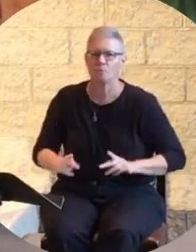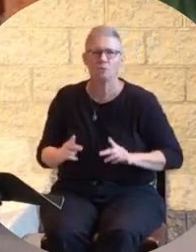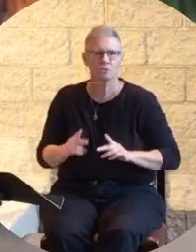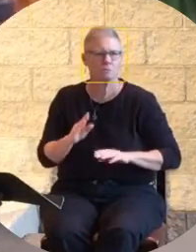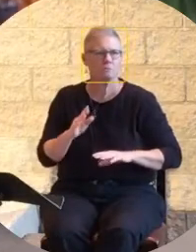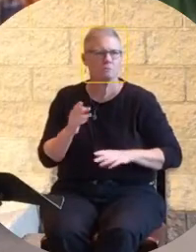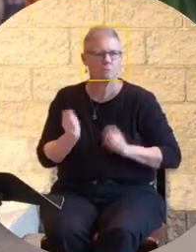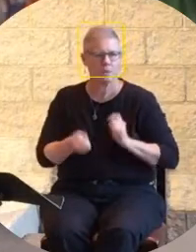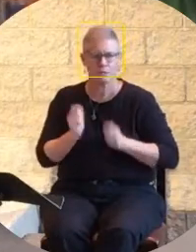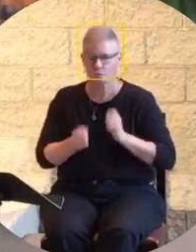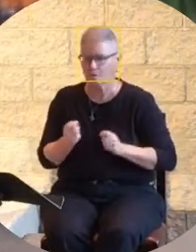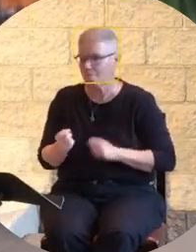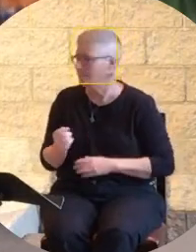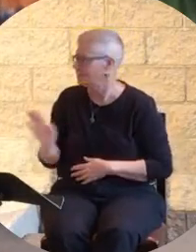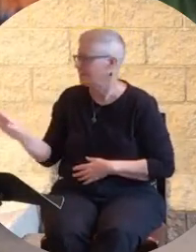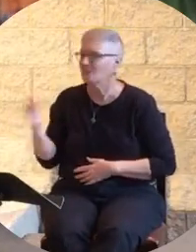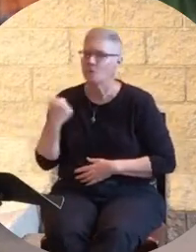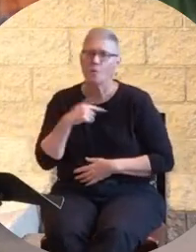We are so blessed.